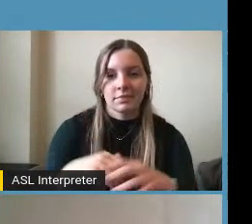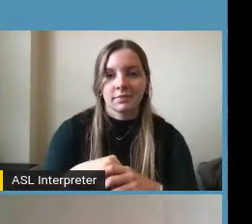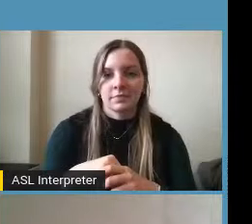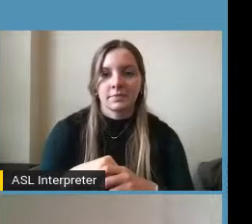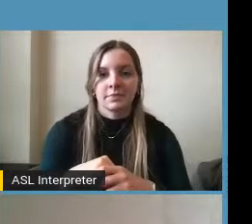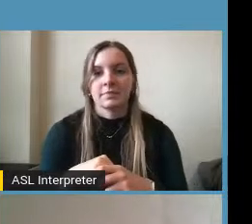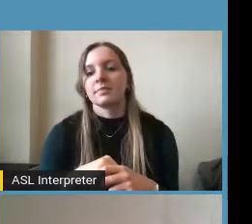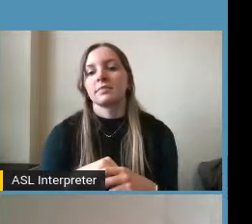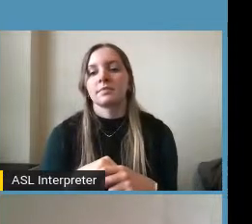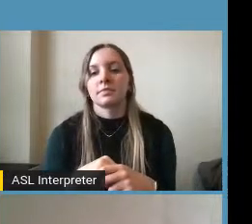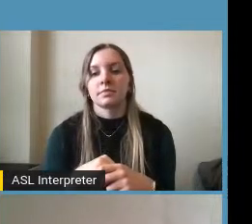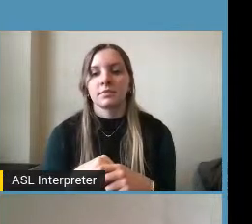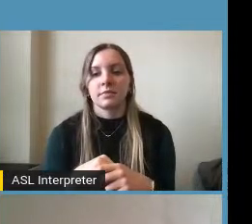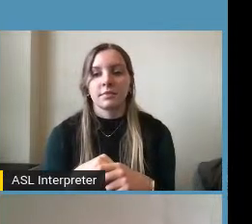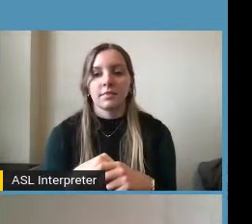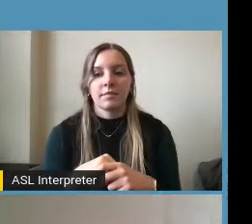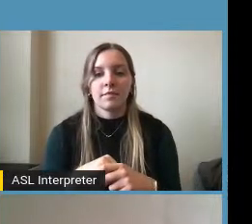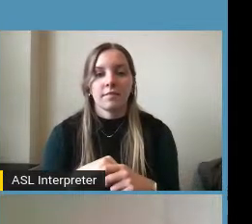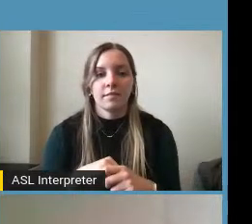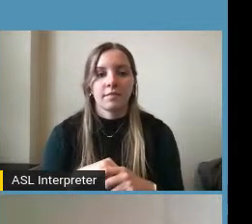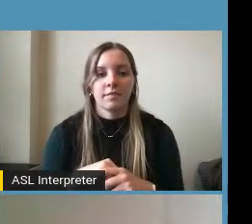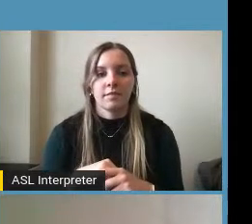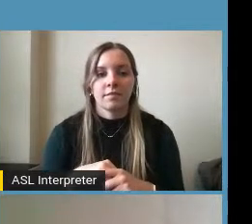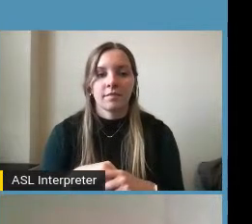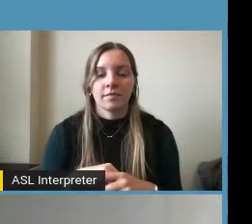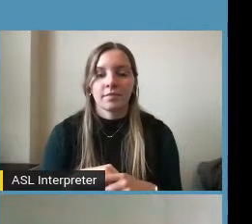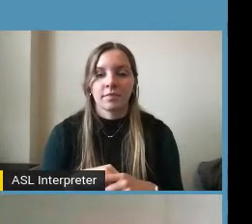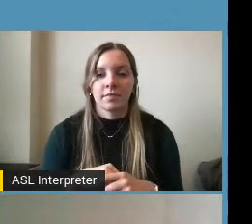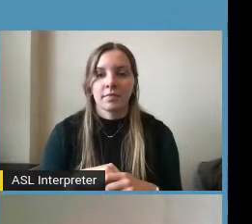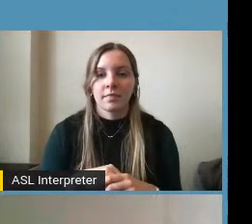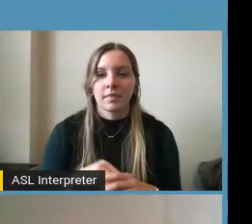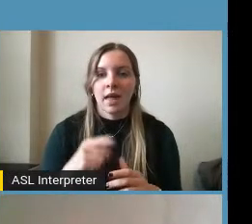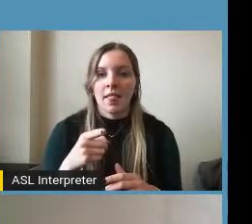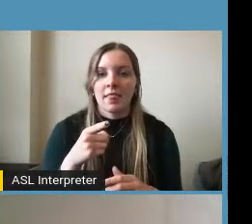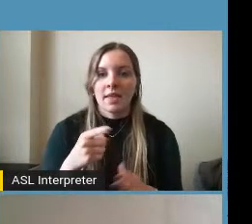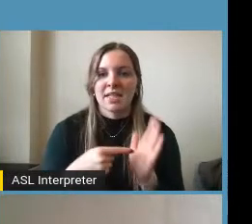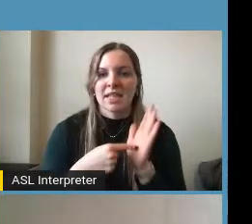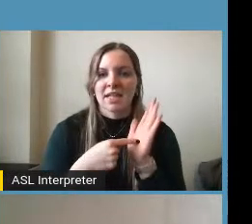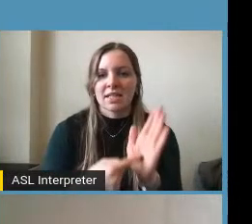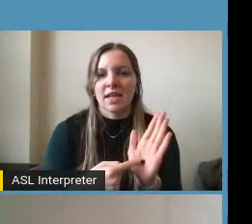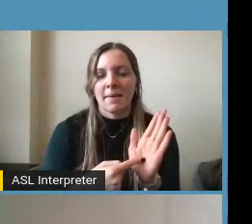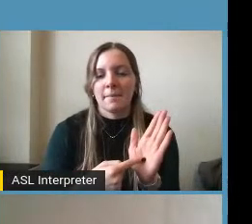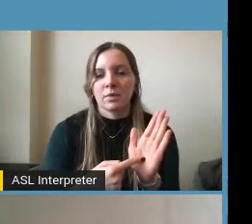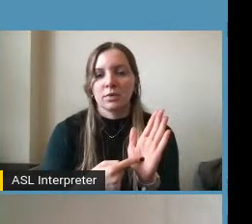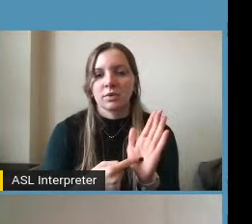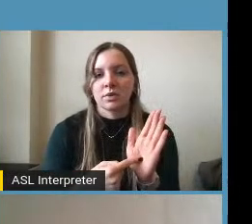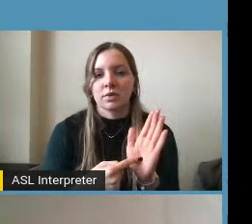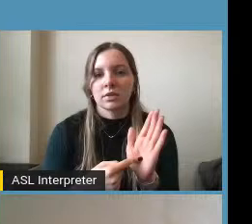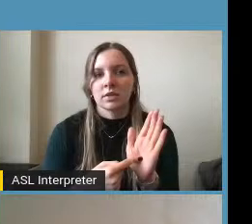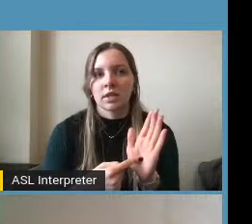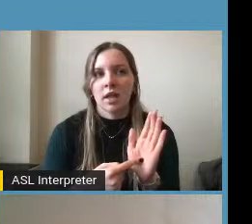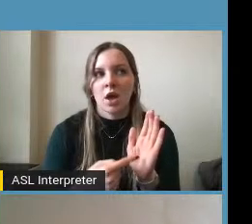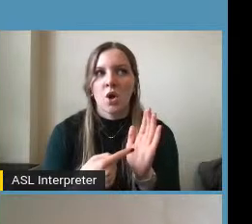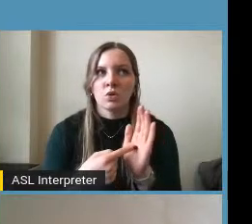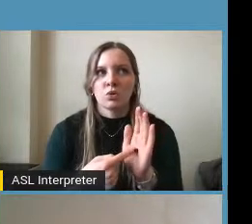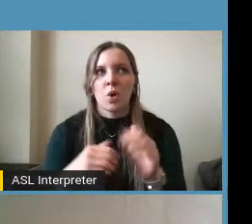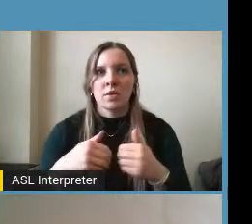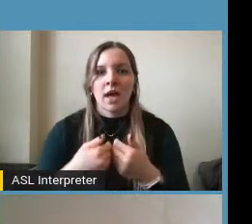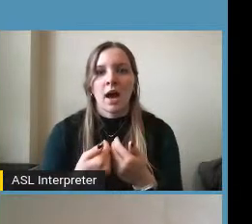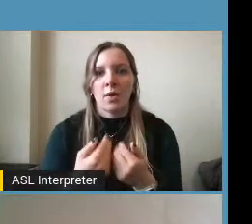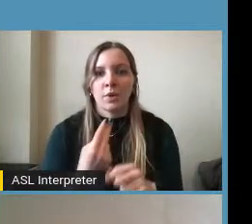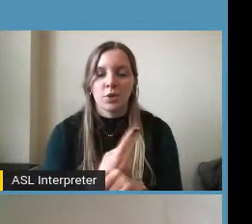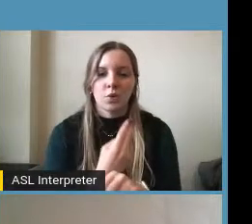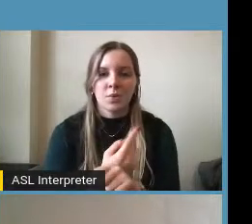this example is it's a case where we did multiple techniques to really capture all of the information that was of